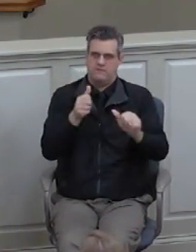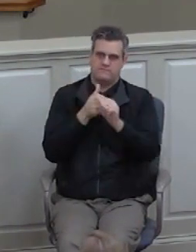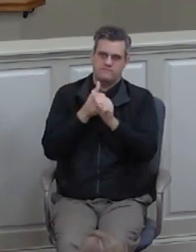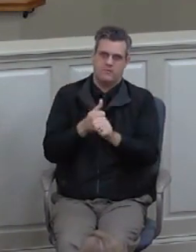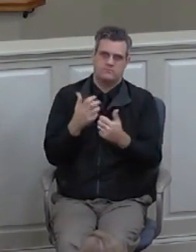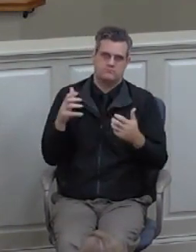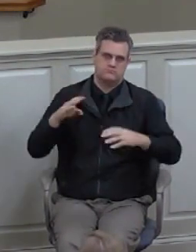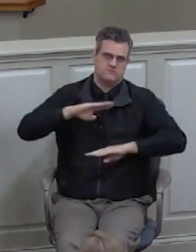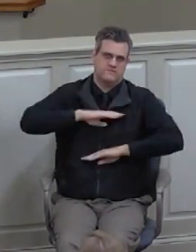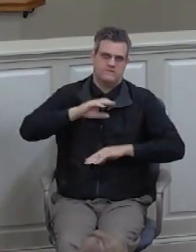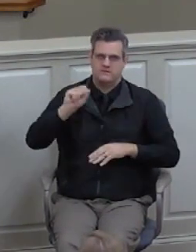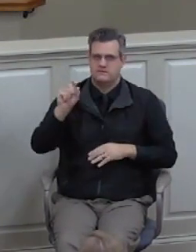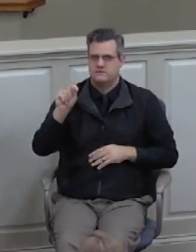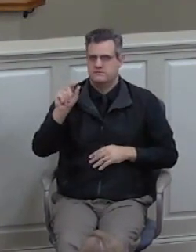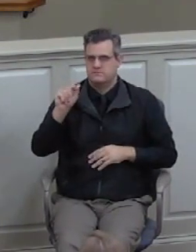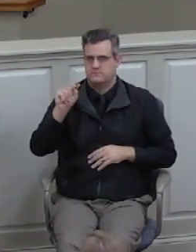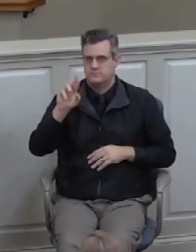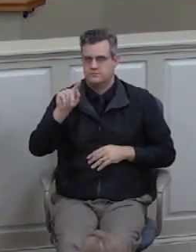statute. Thank you.